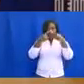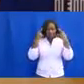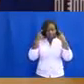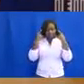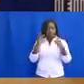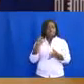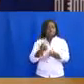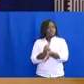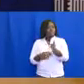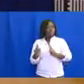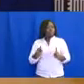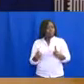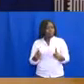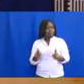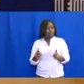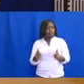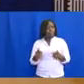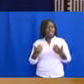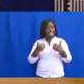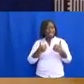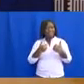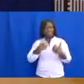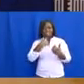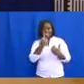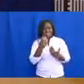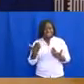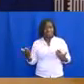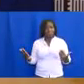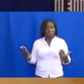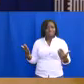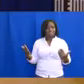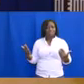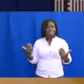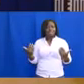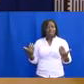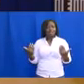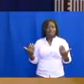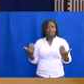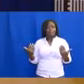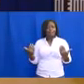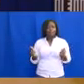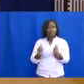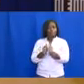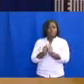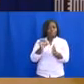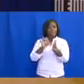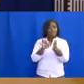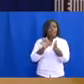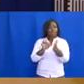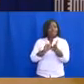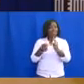Fellow Gunnans, I have to address a matter which has to deal with our case count,